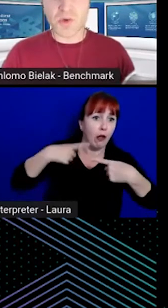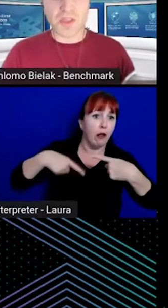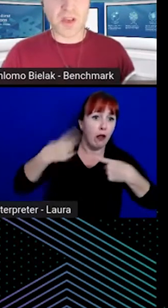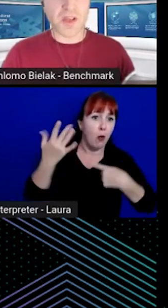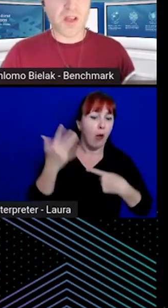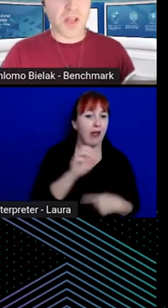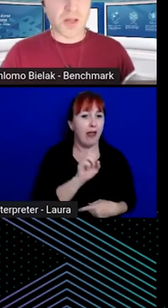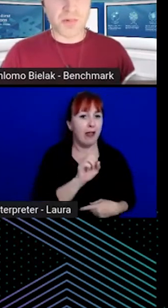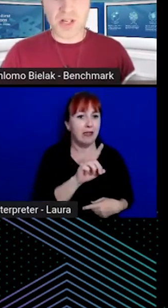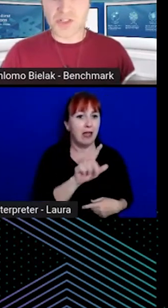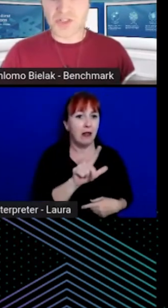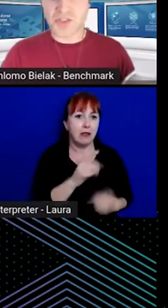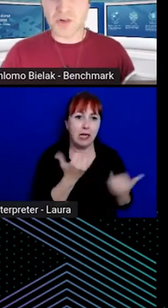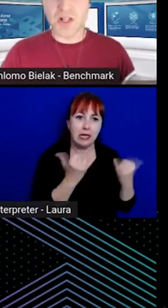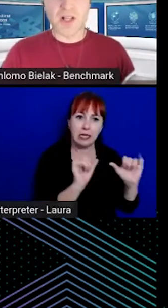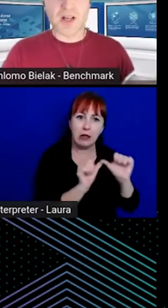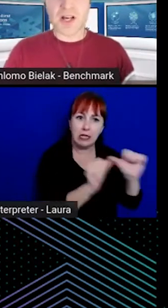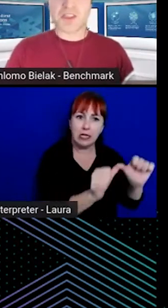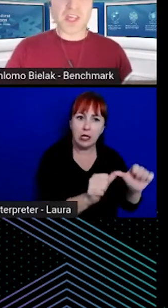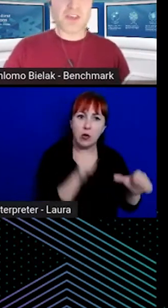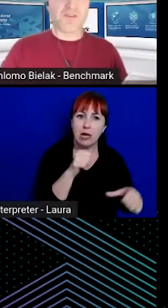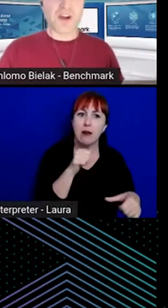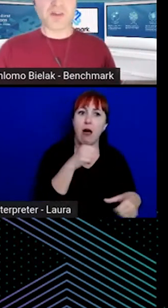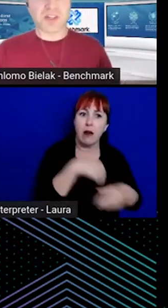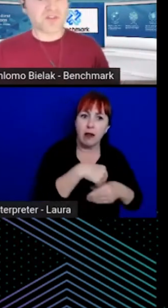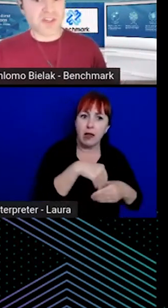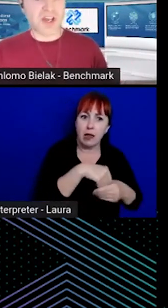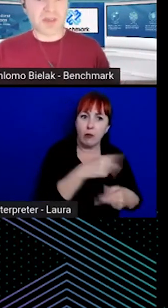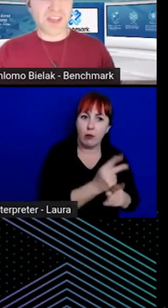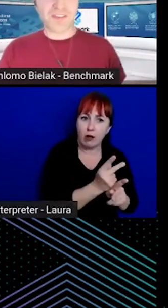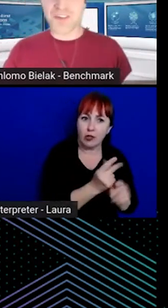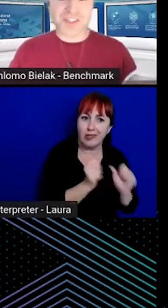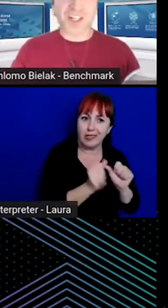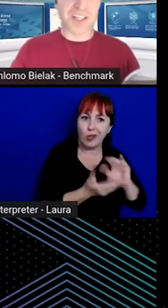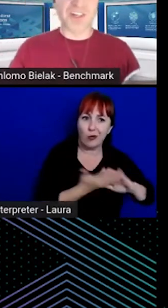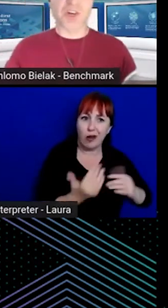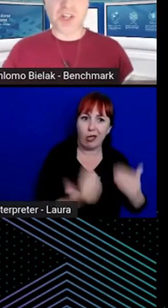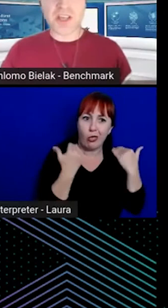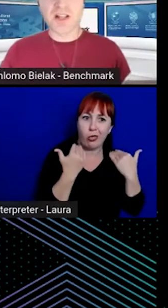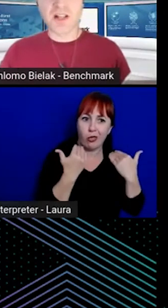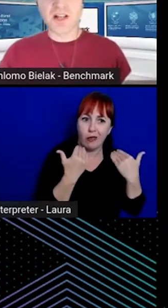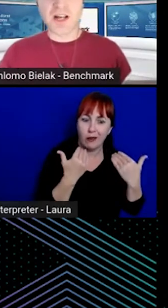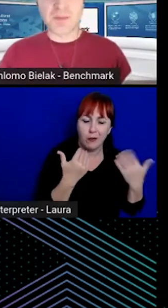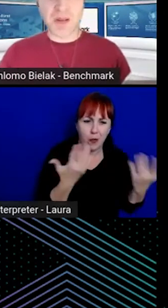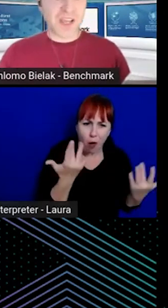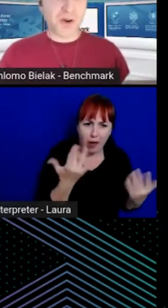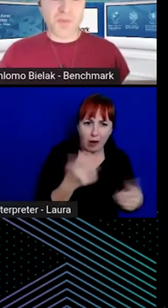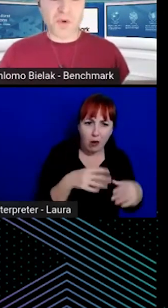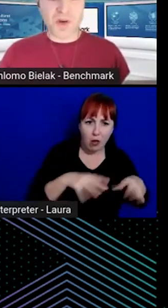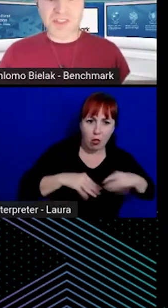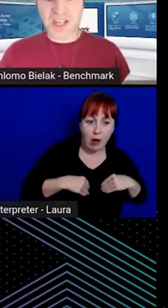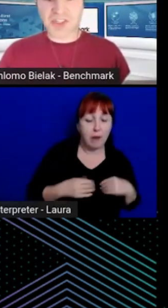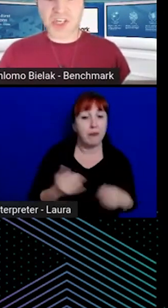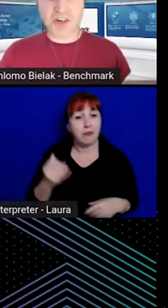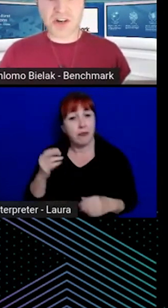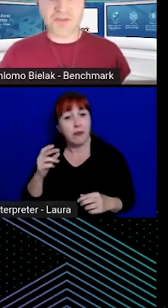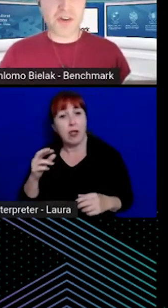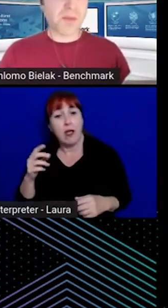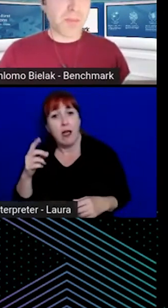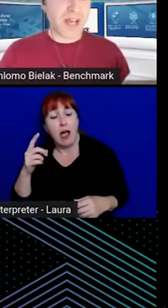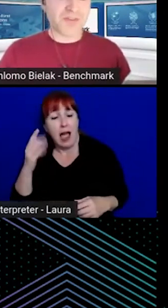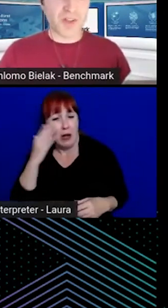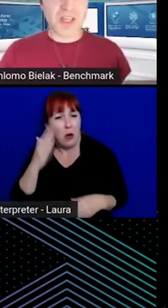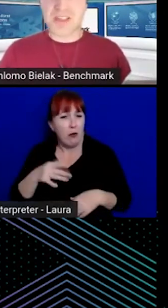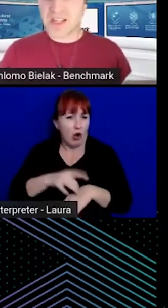so within non-production? So I thank you very much for your time. I think I finished a little early, but I hope the words that I shared are